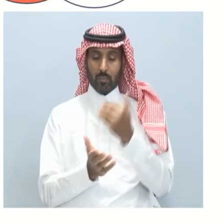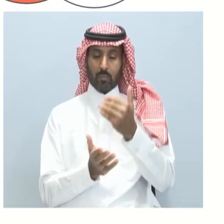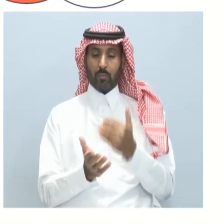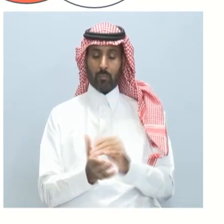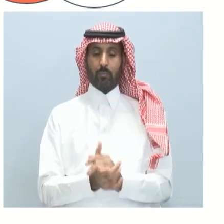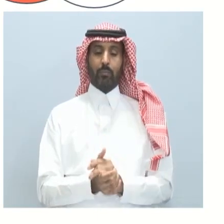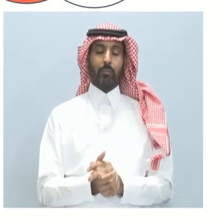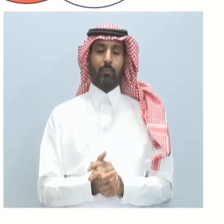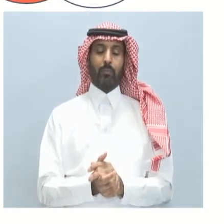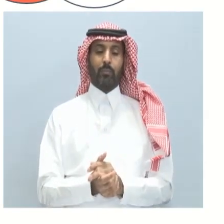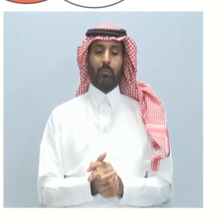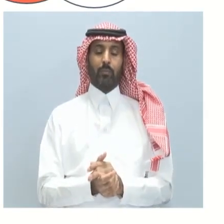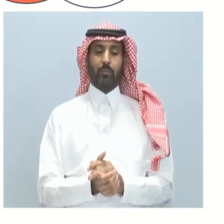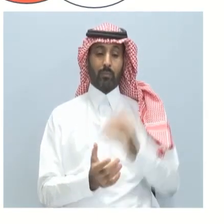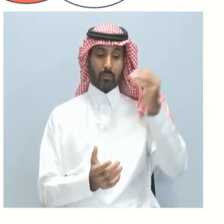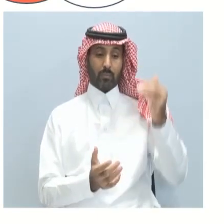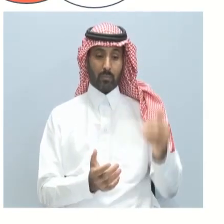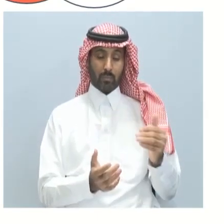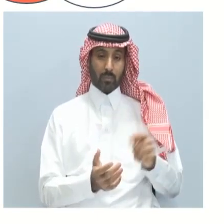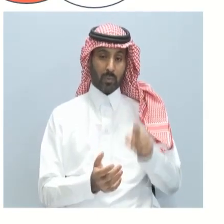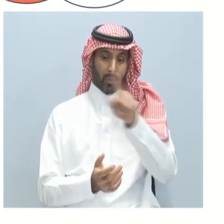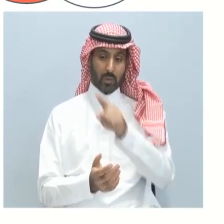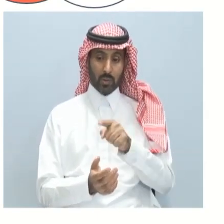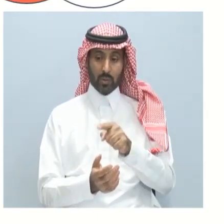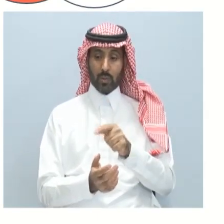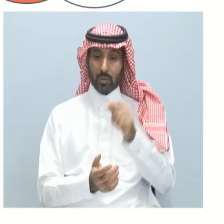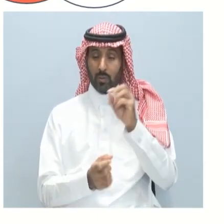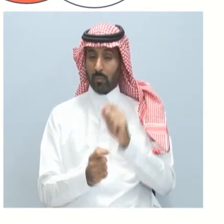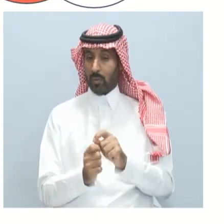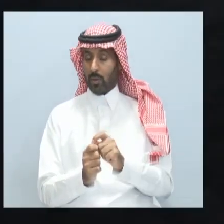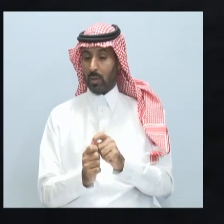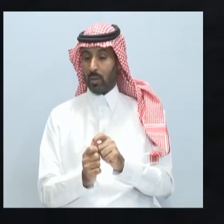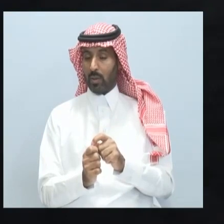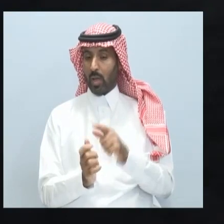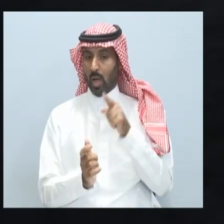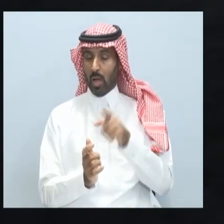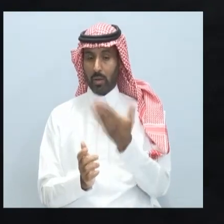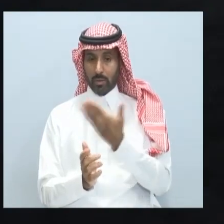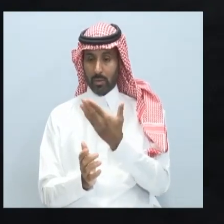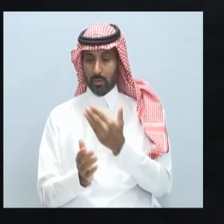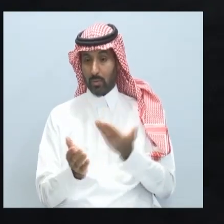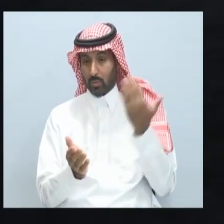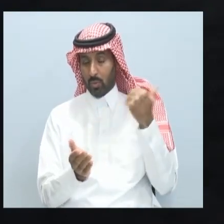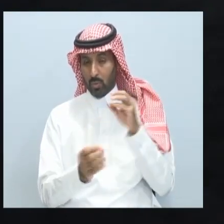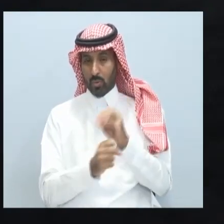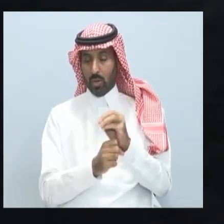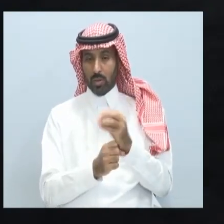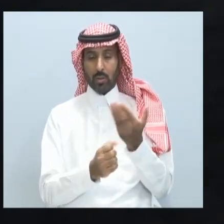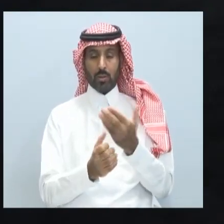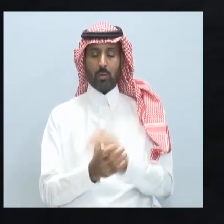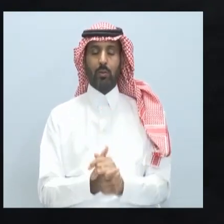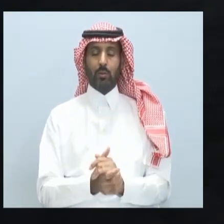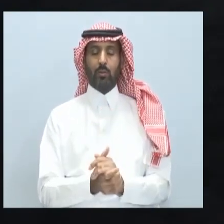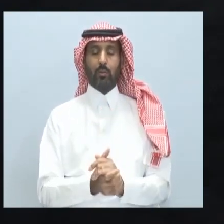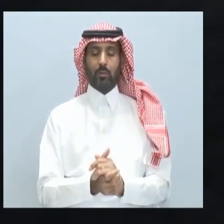before. Now we had the questions or the instructions that I read to you in our last lesson. I hope that you have